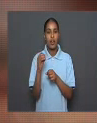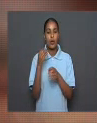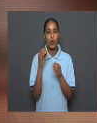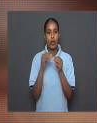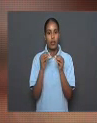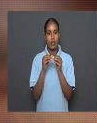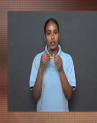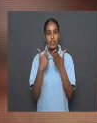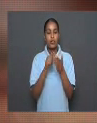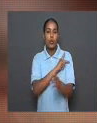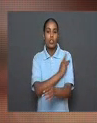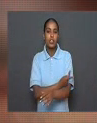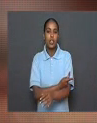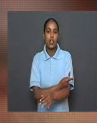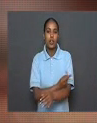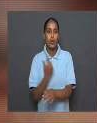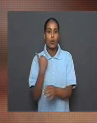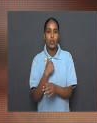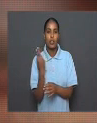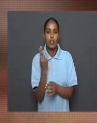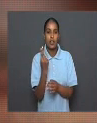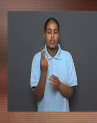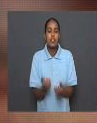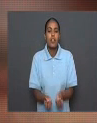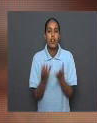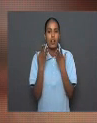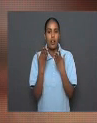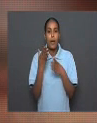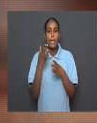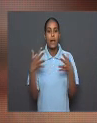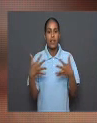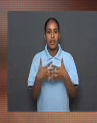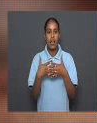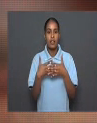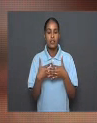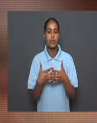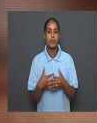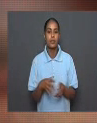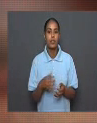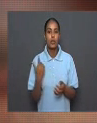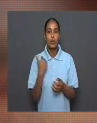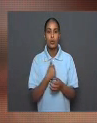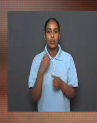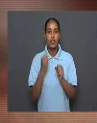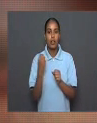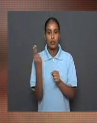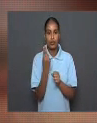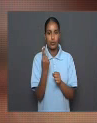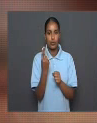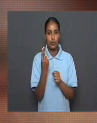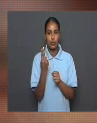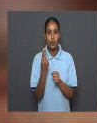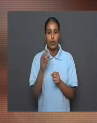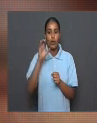calculate its potential, we need several materials. We can use a strip